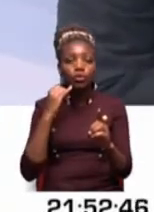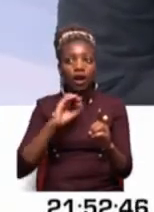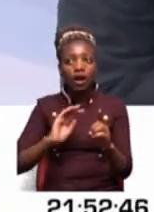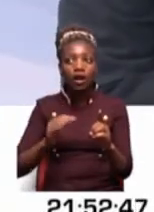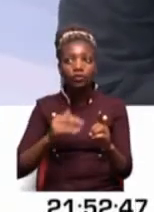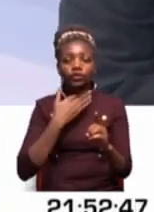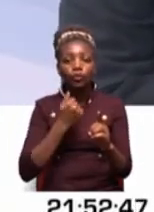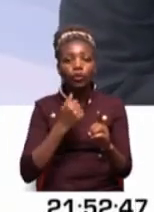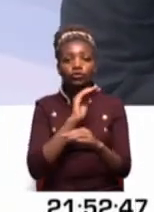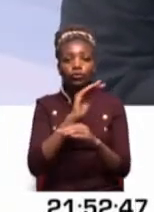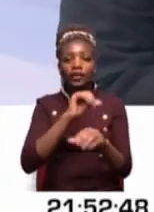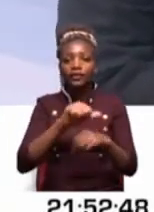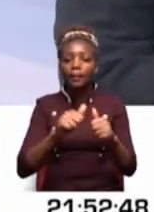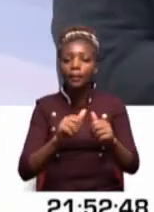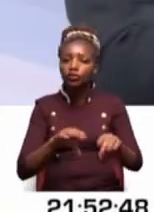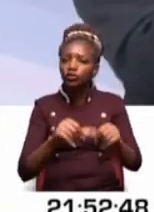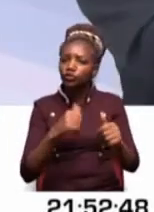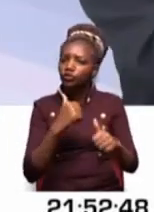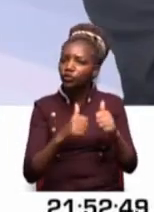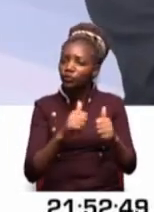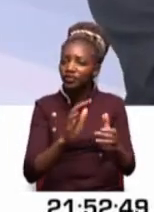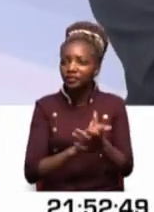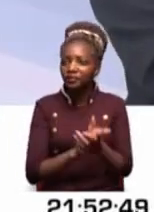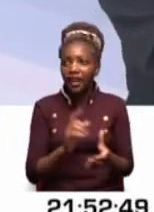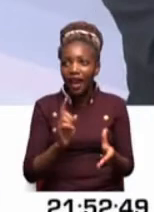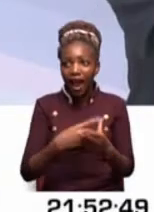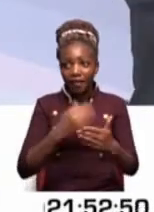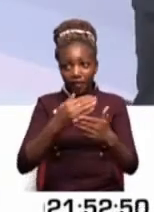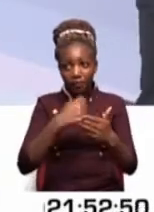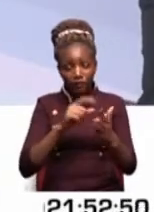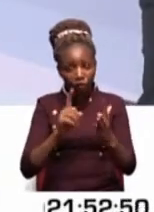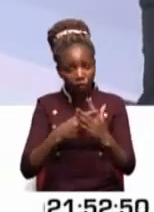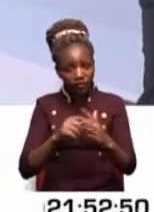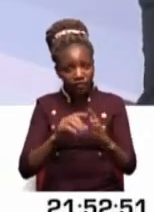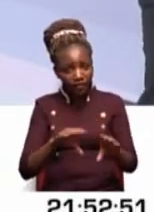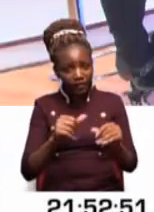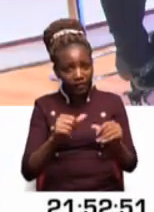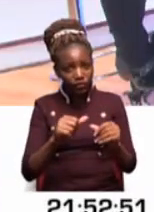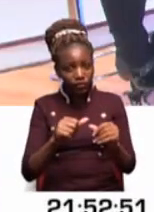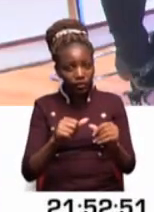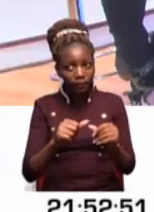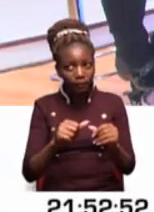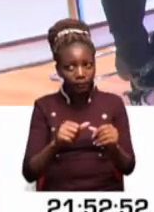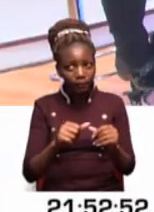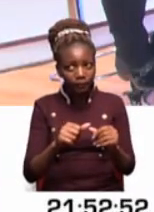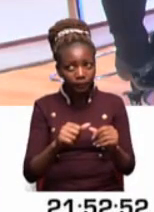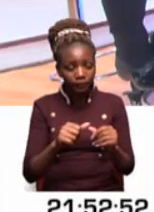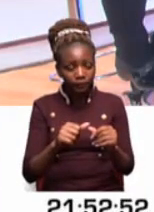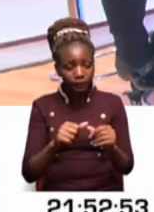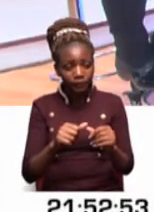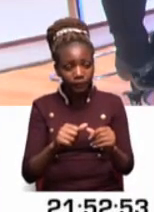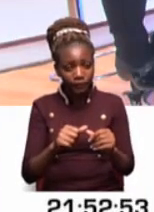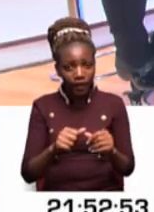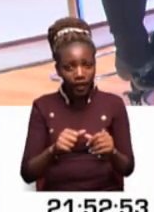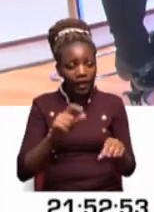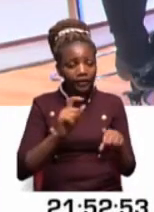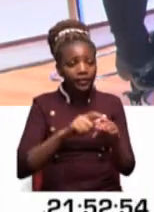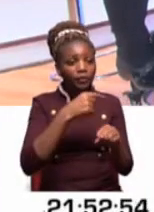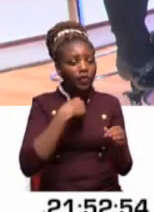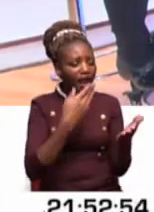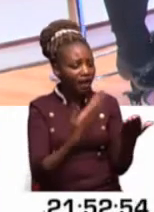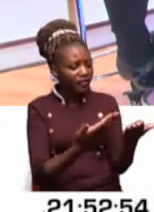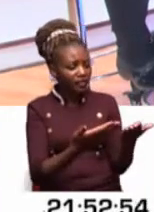can the solution be? Before we get to the solution, Chris is asking for Betty. When we have such feedback,